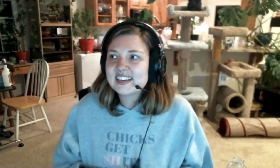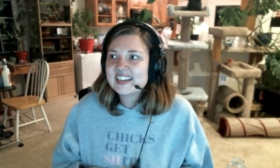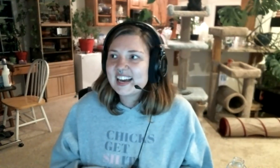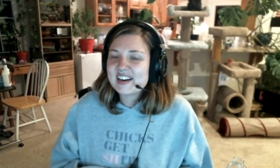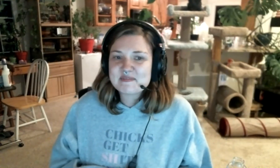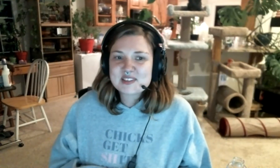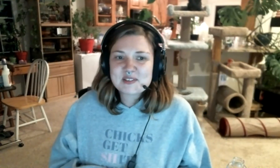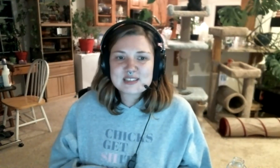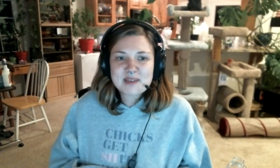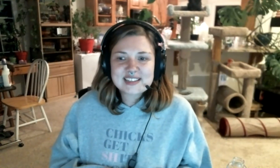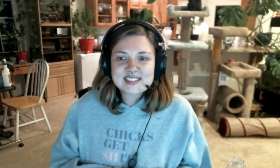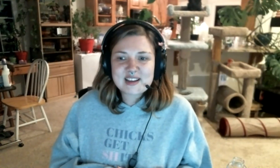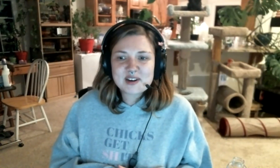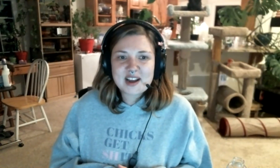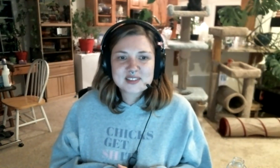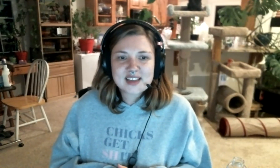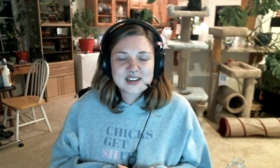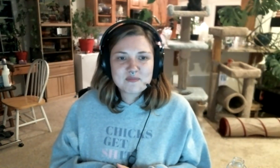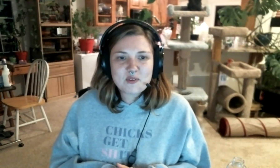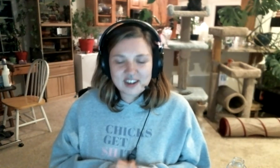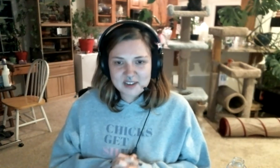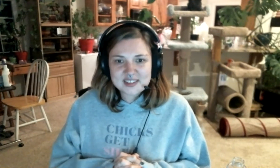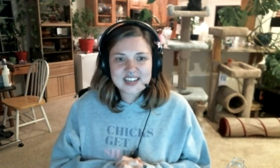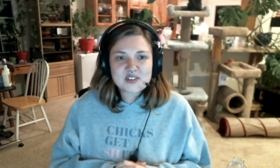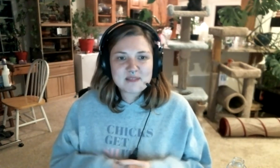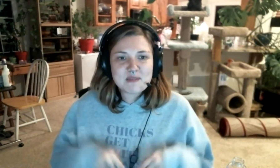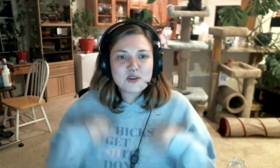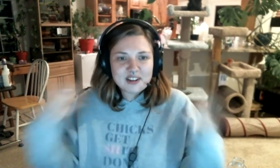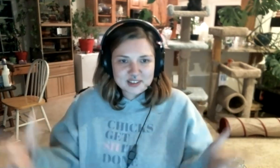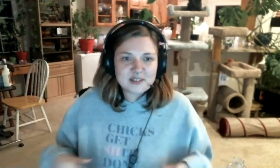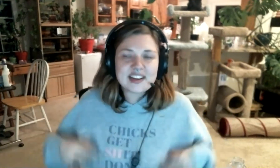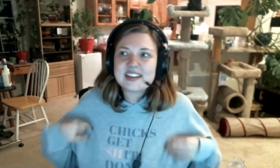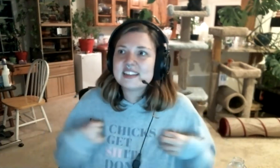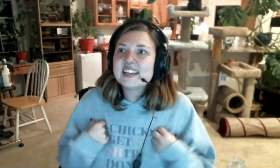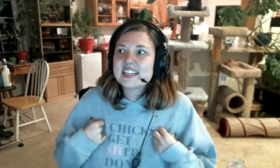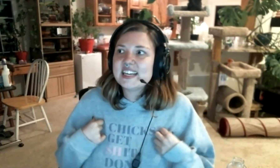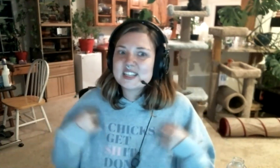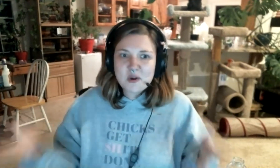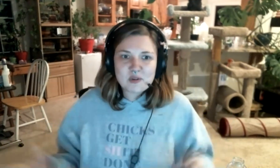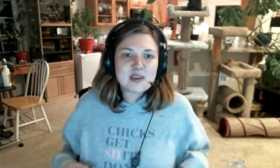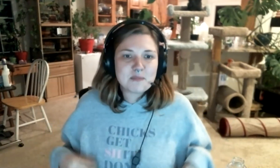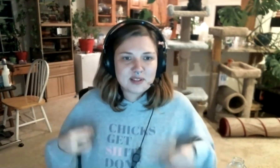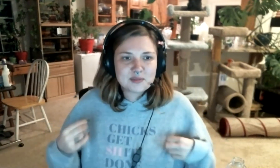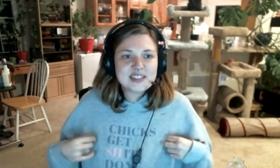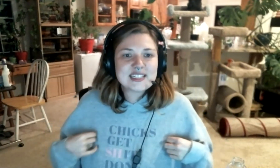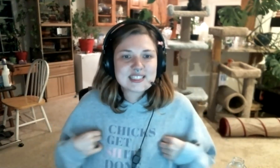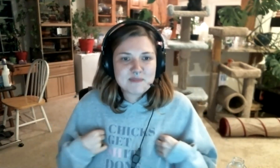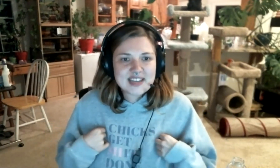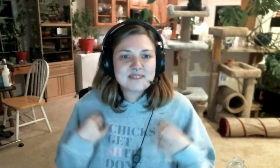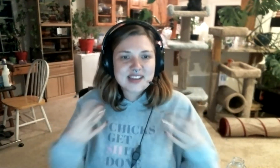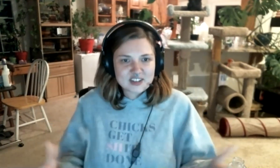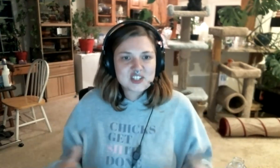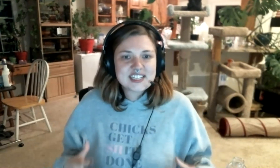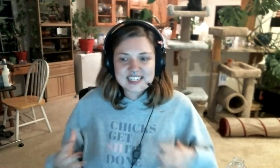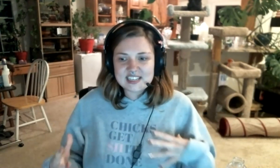goes. So this past summer, I was kind of more, I would say, trying to be more outgoing and getting to know more people and really